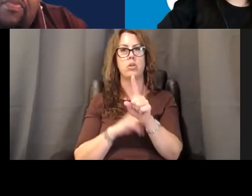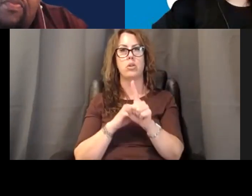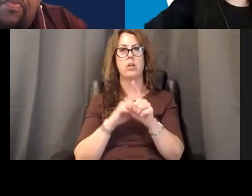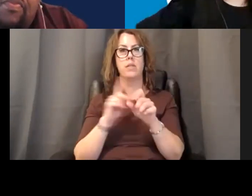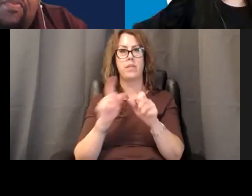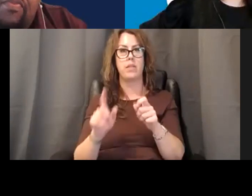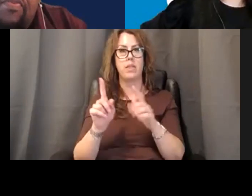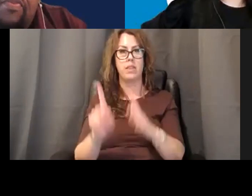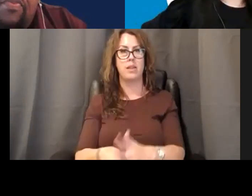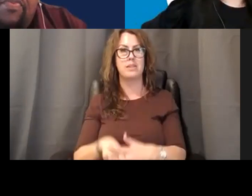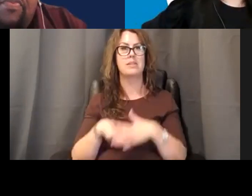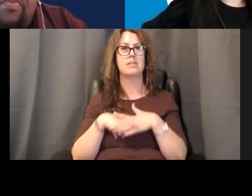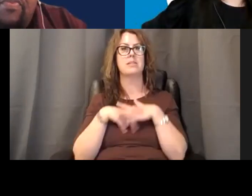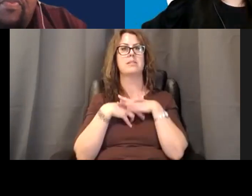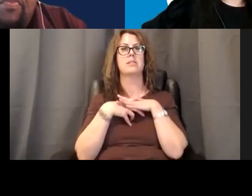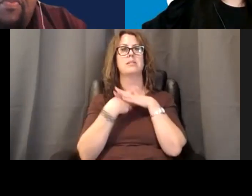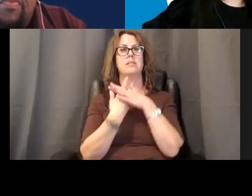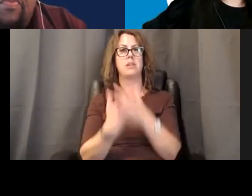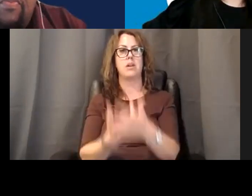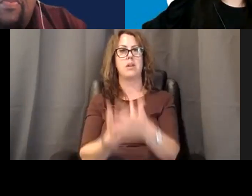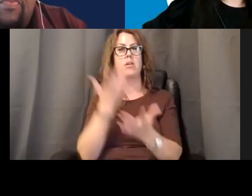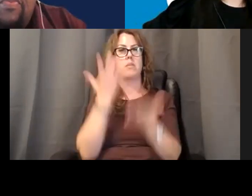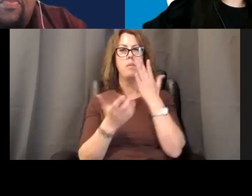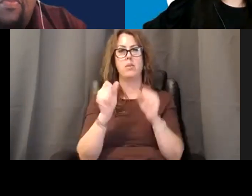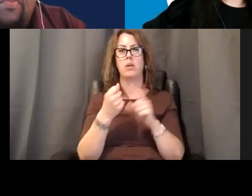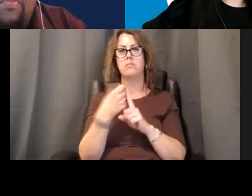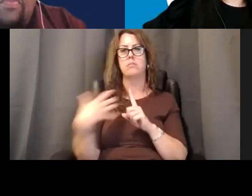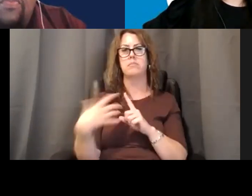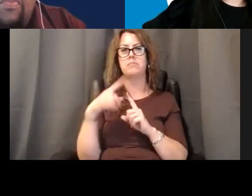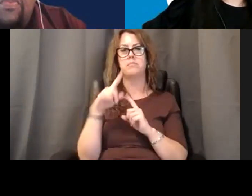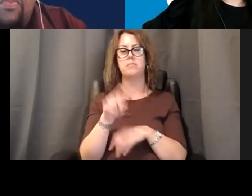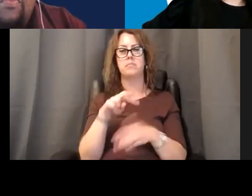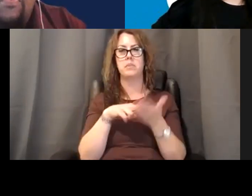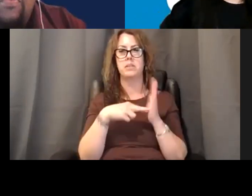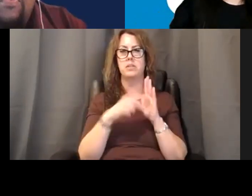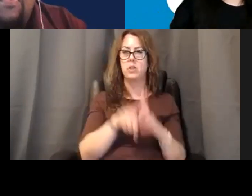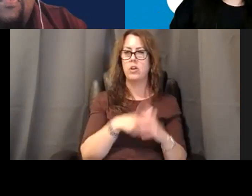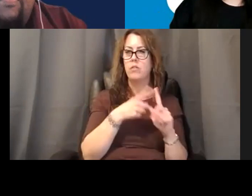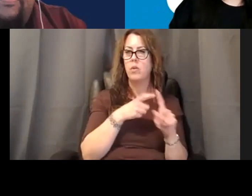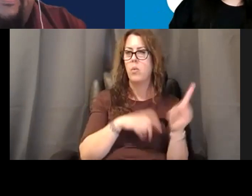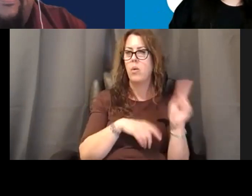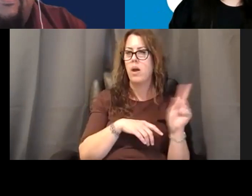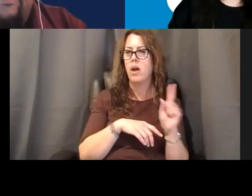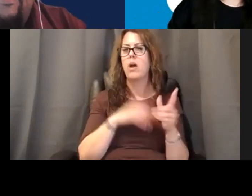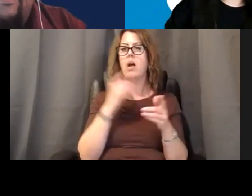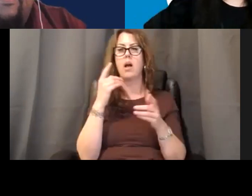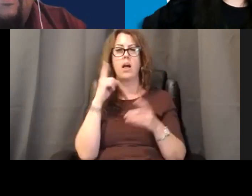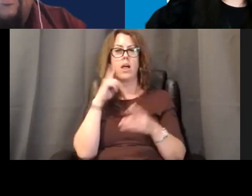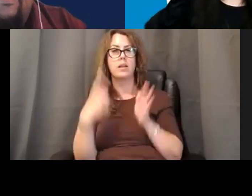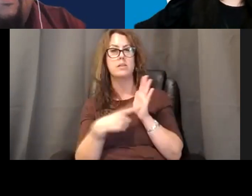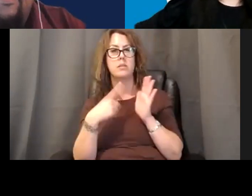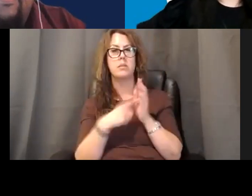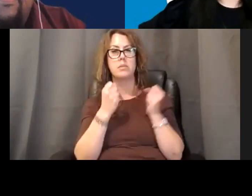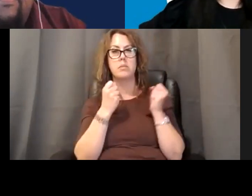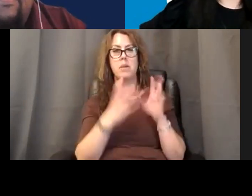what the question maybe could be elaborated on a little bit in terms of where the starting point is. Because I think sometimes there are a lot of strategies, as Mike said,